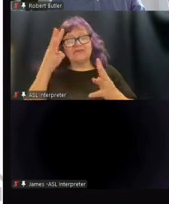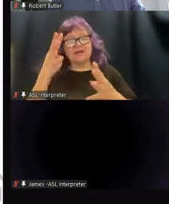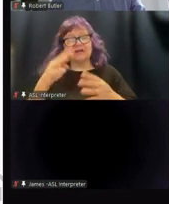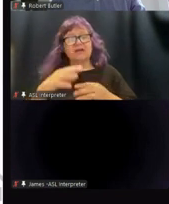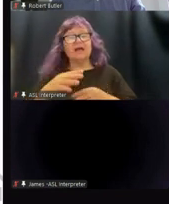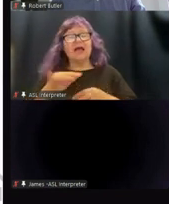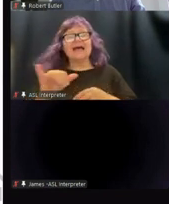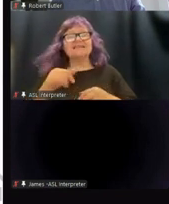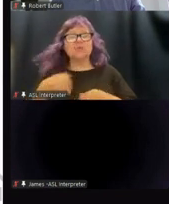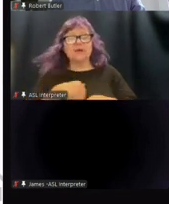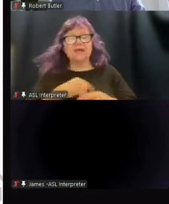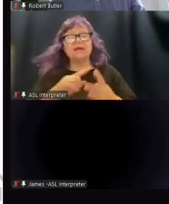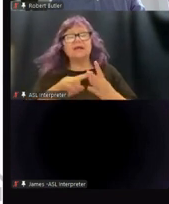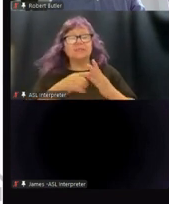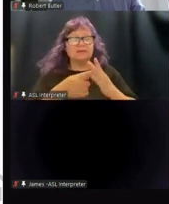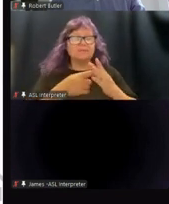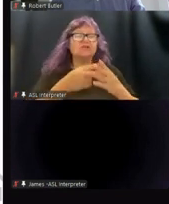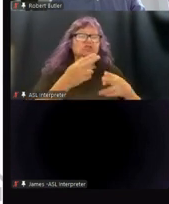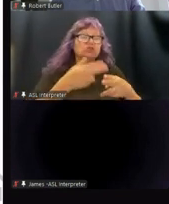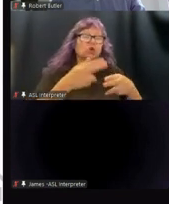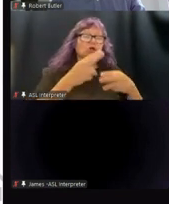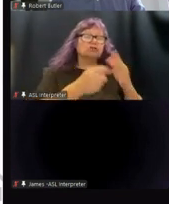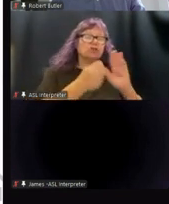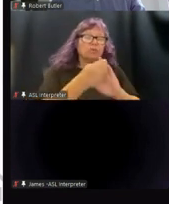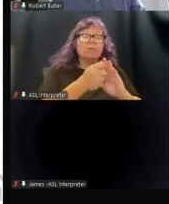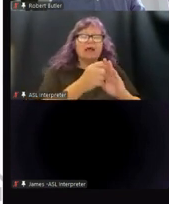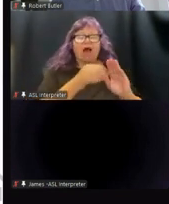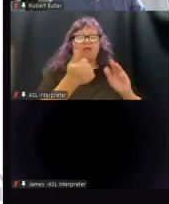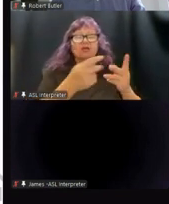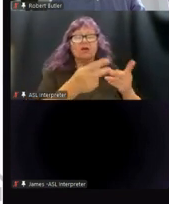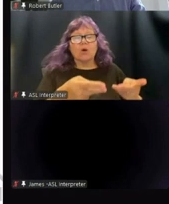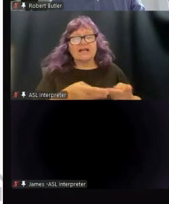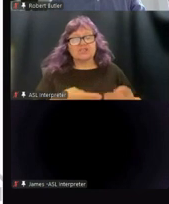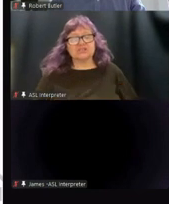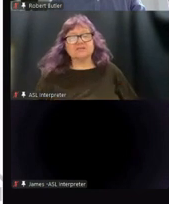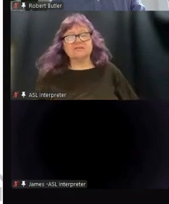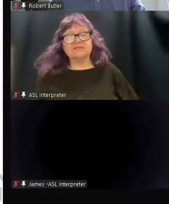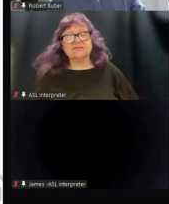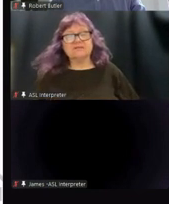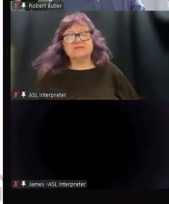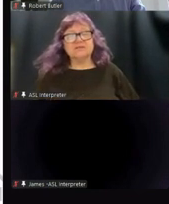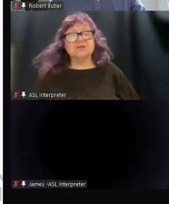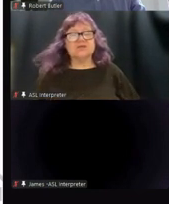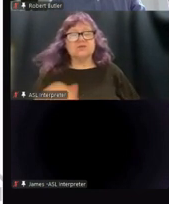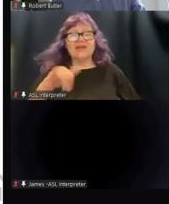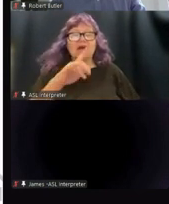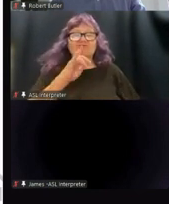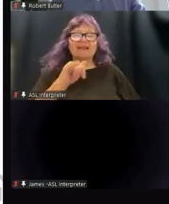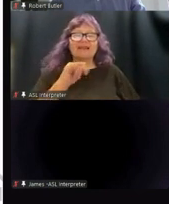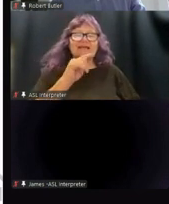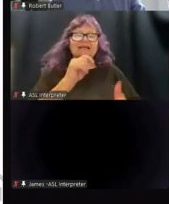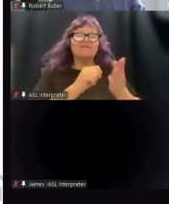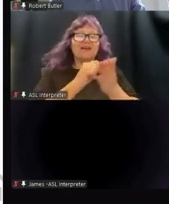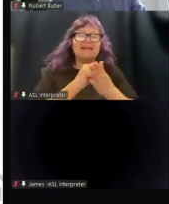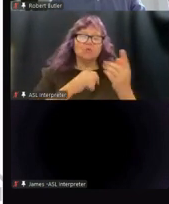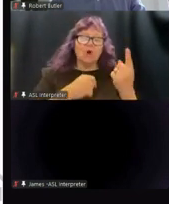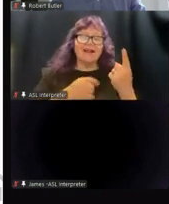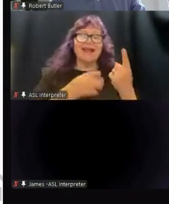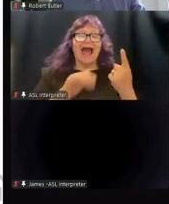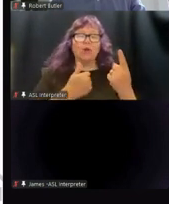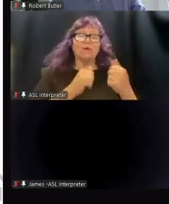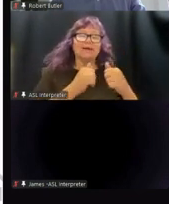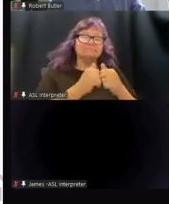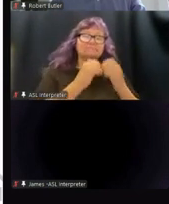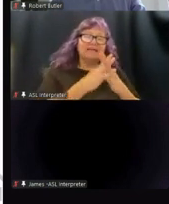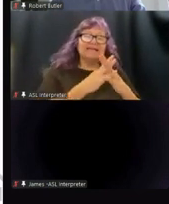we're implementing the shorter term solutions at the other locations. So that really is phase 1. How do we get something